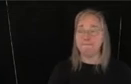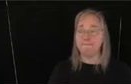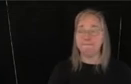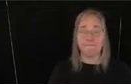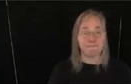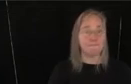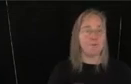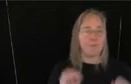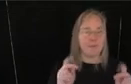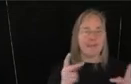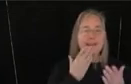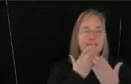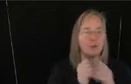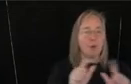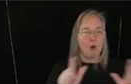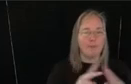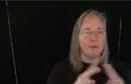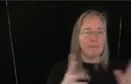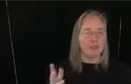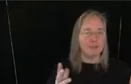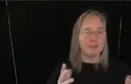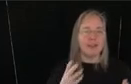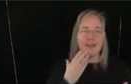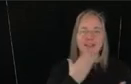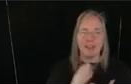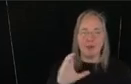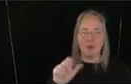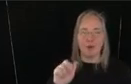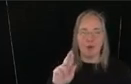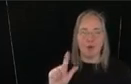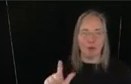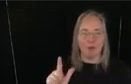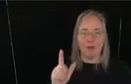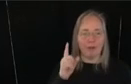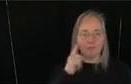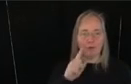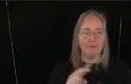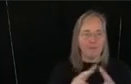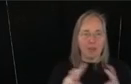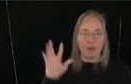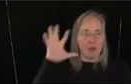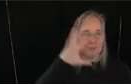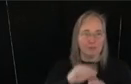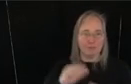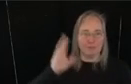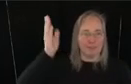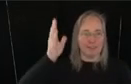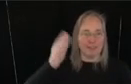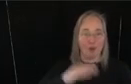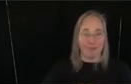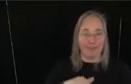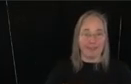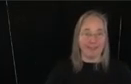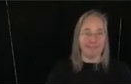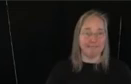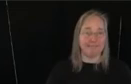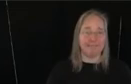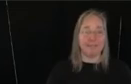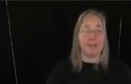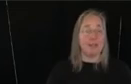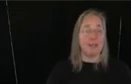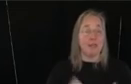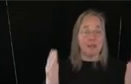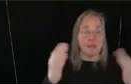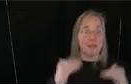Okay, thank you all very much. And thank you, Carl, for very comprehensive presentation on this. So next,